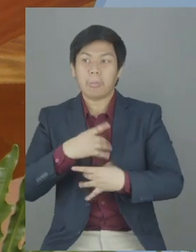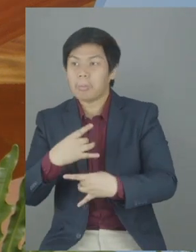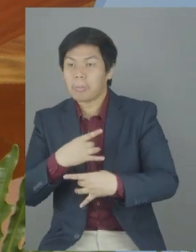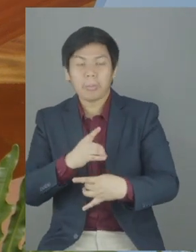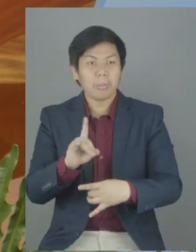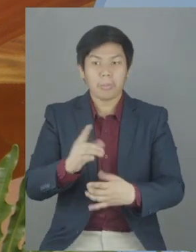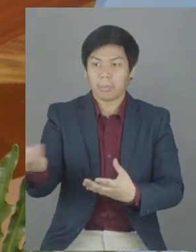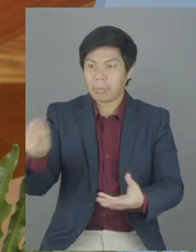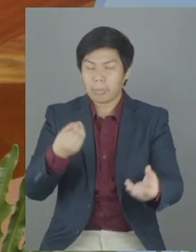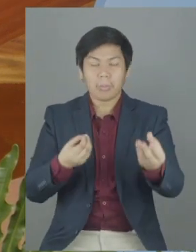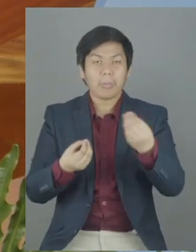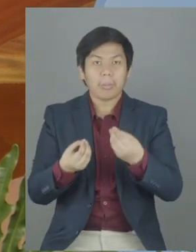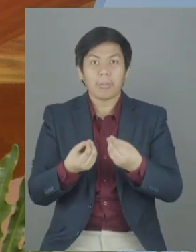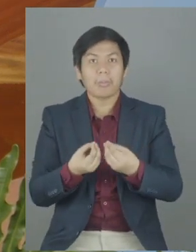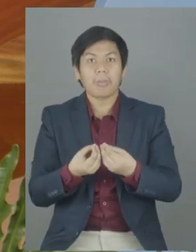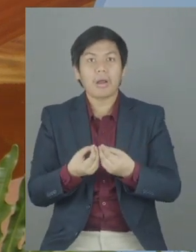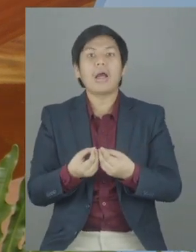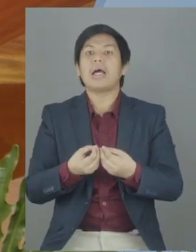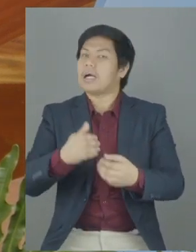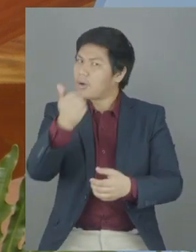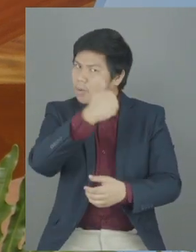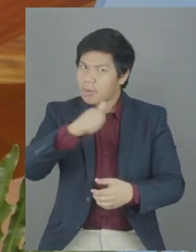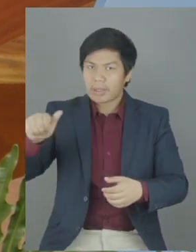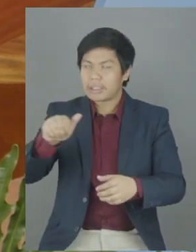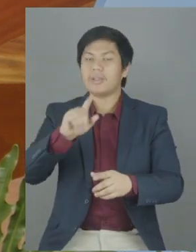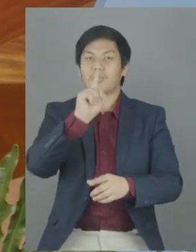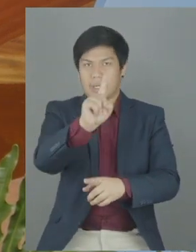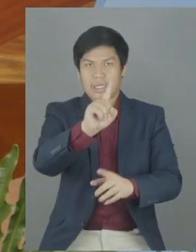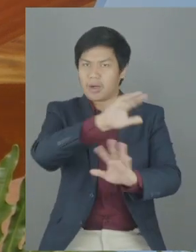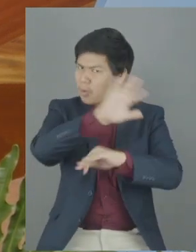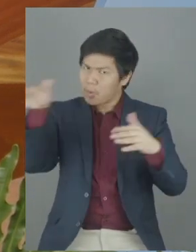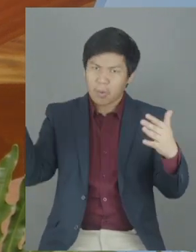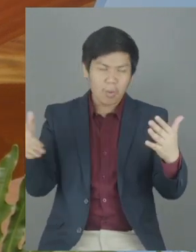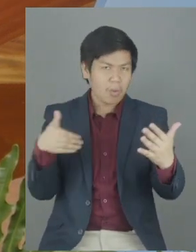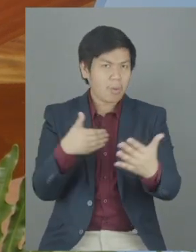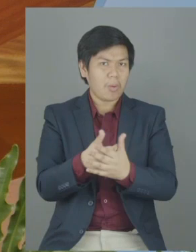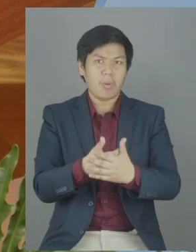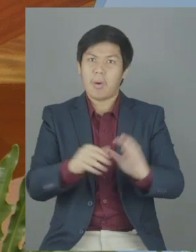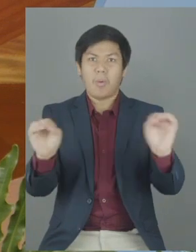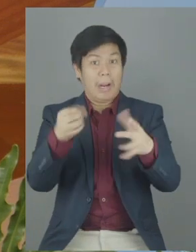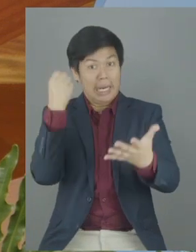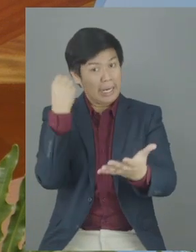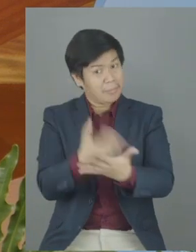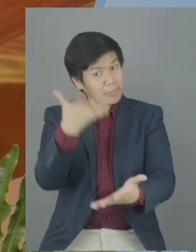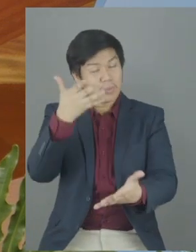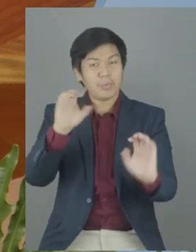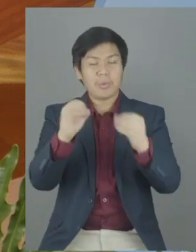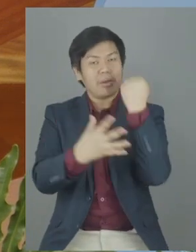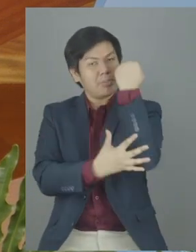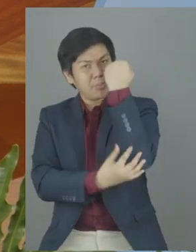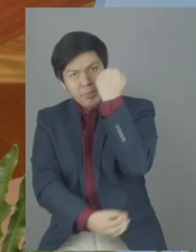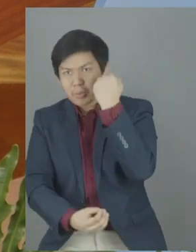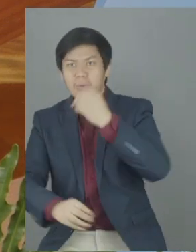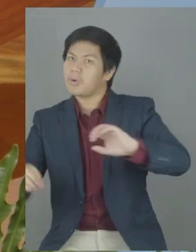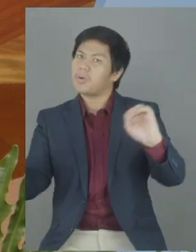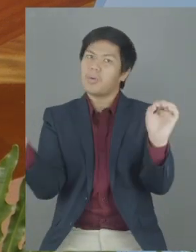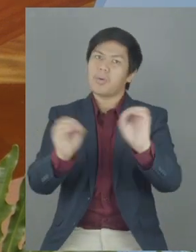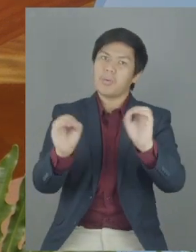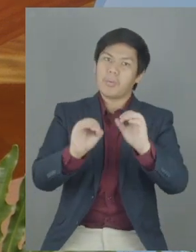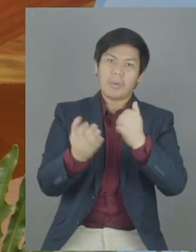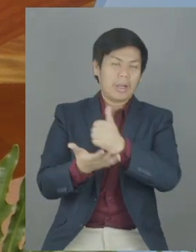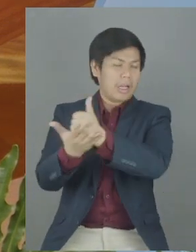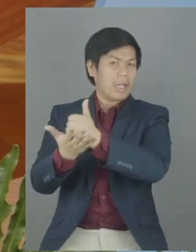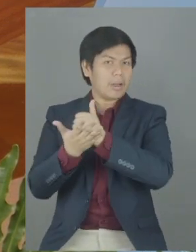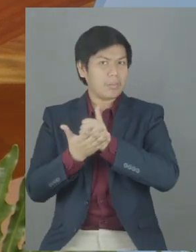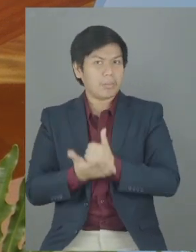Everyone must be welcome, regardless of social strata. No rich, no poor, no helper,